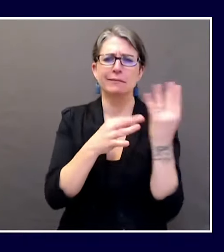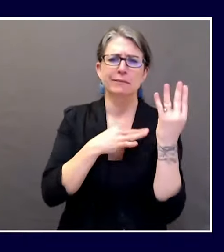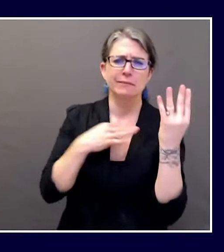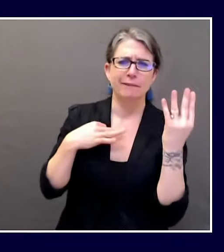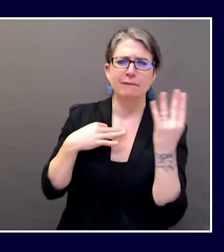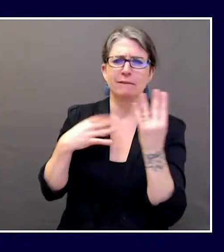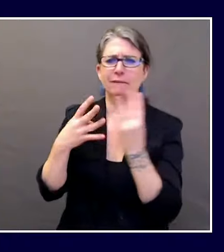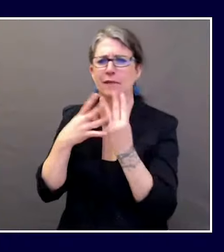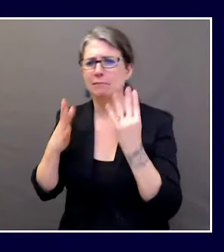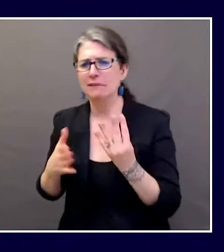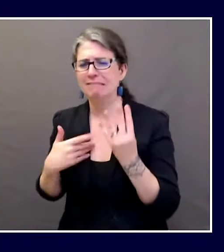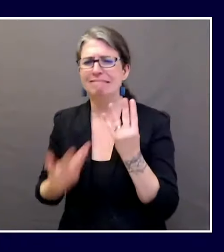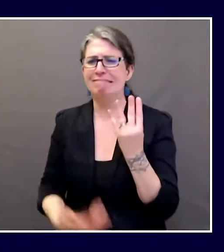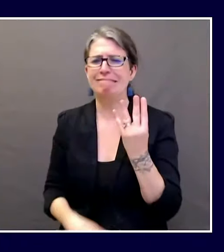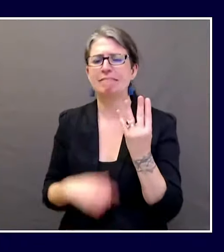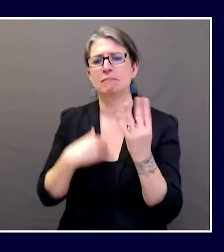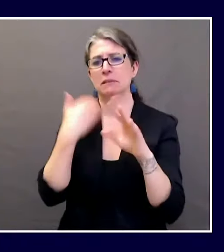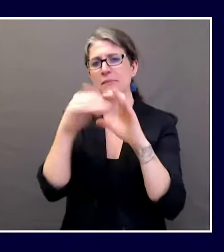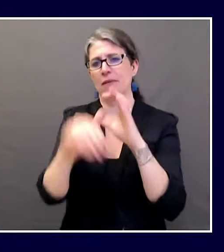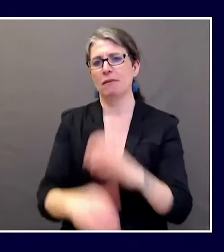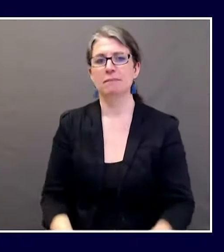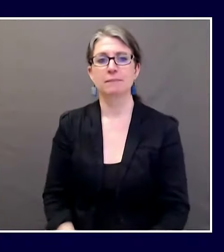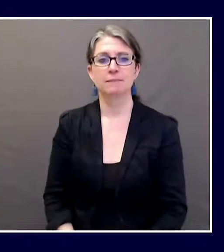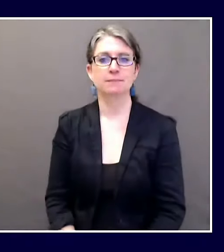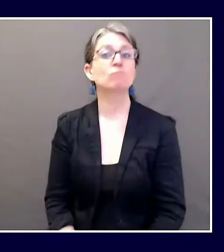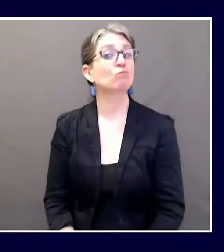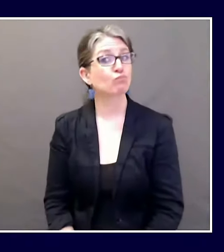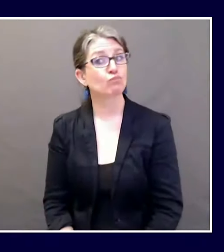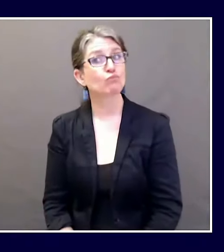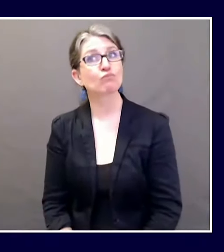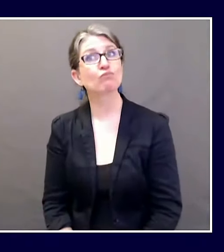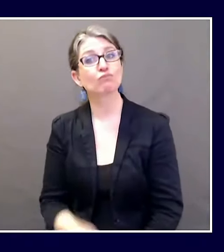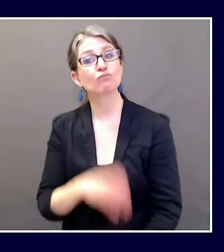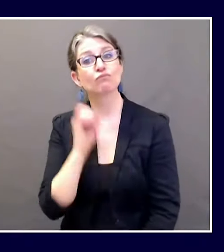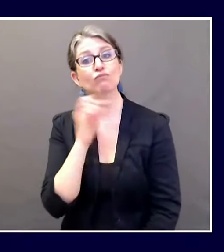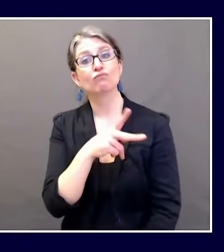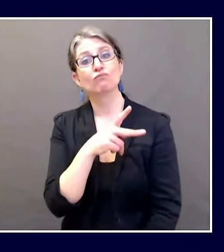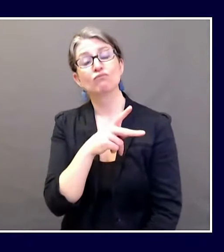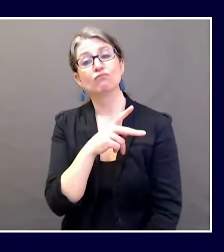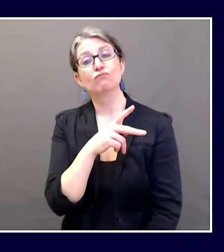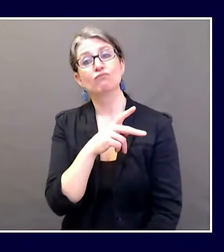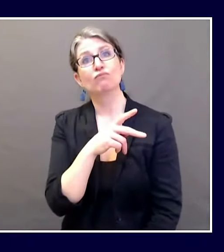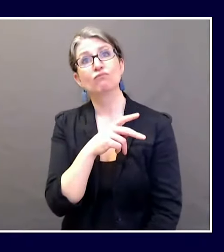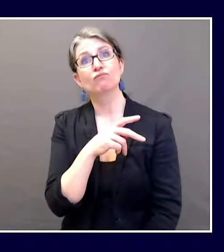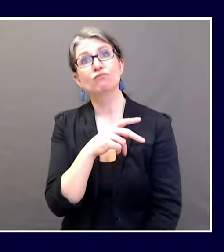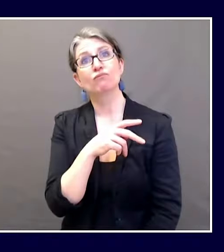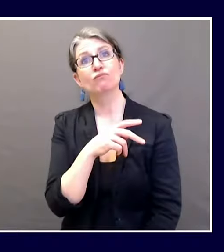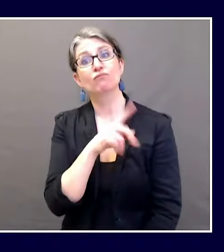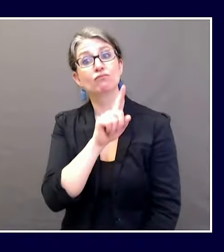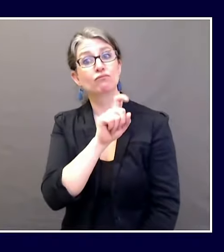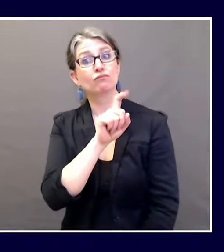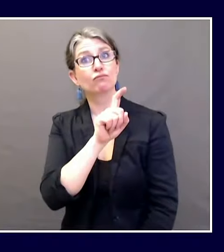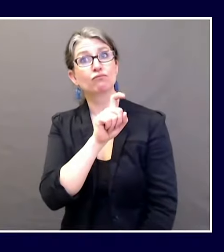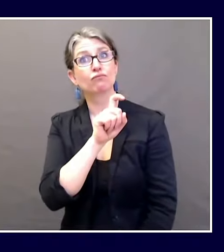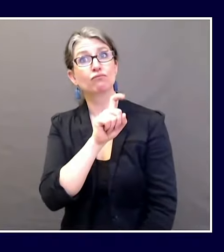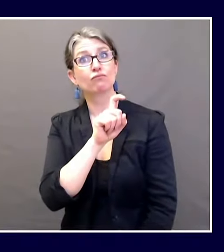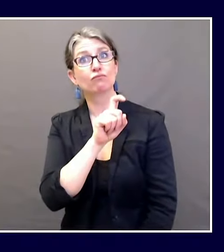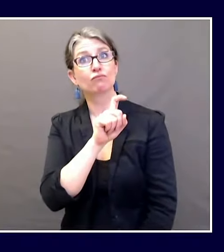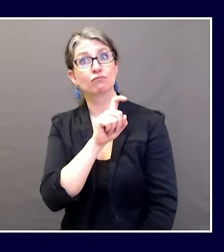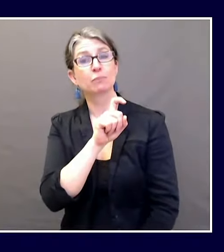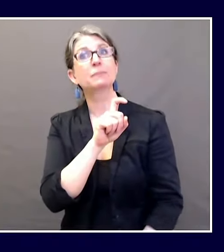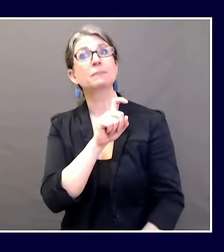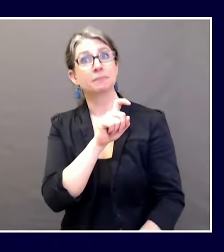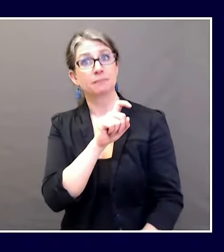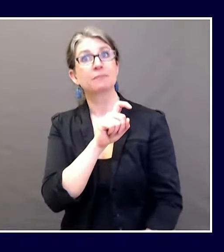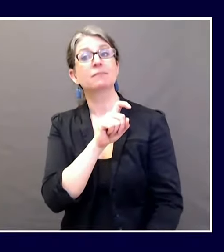And related, do you know how many, since the vaccine eligibility was extended